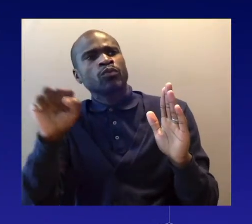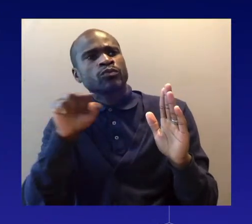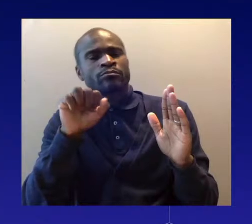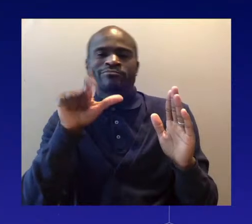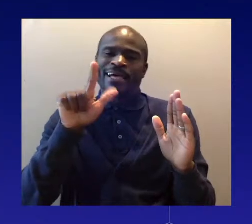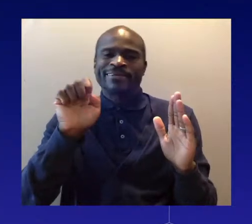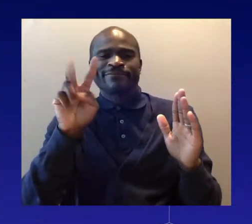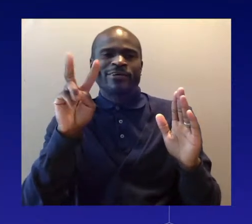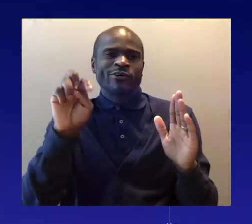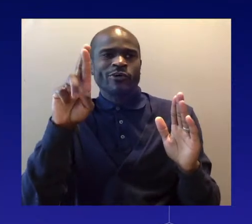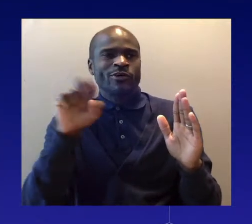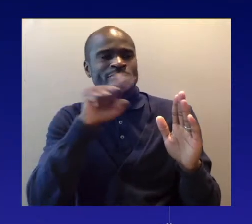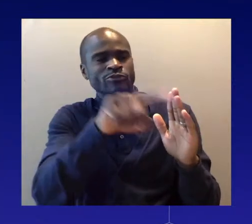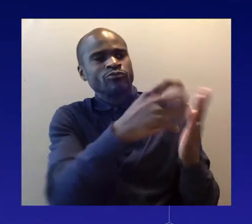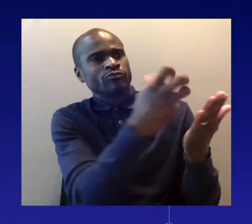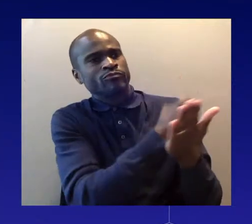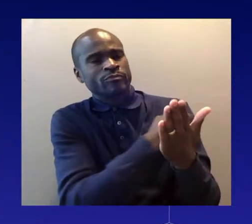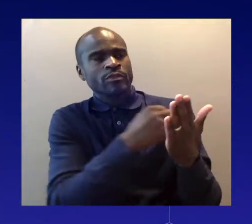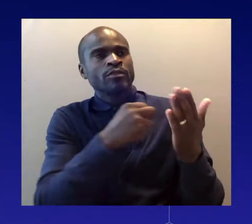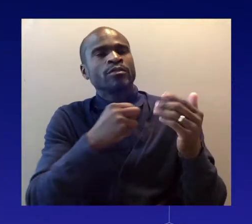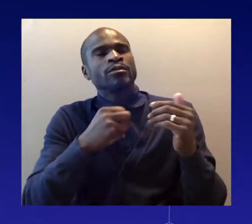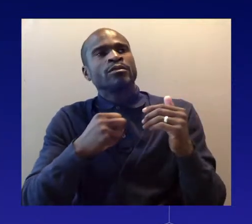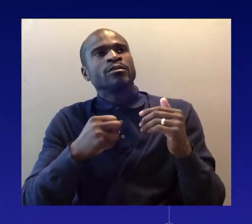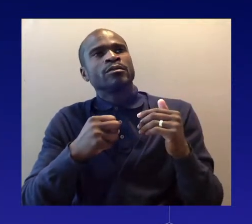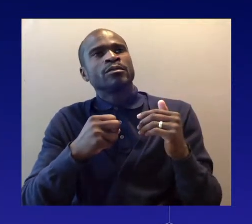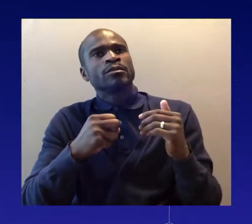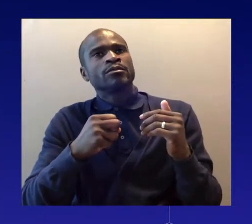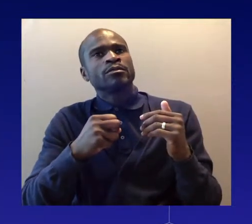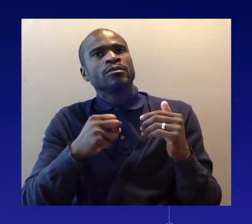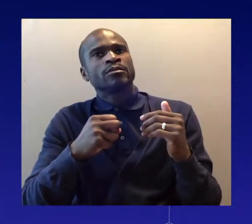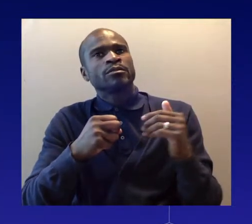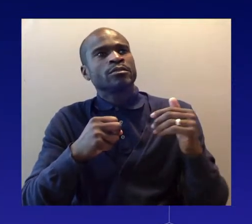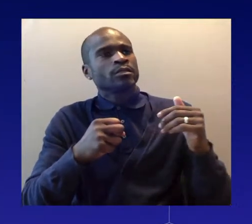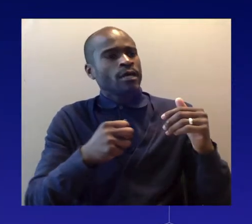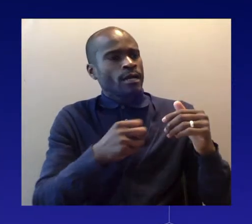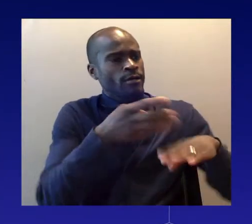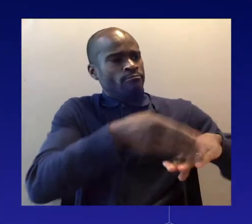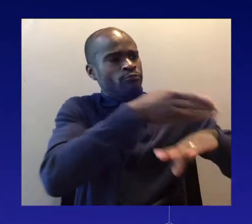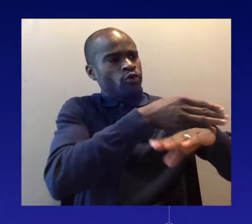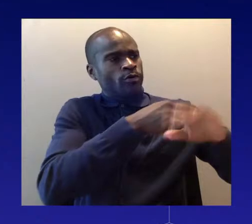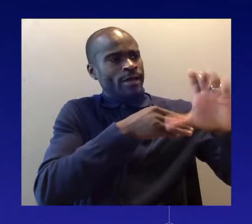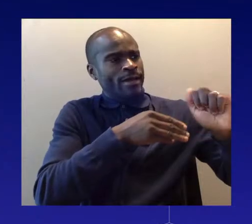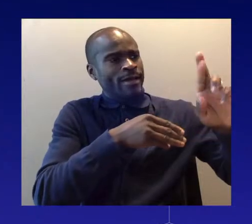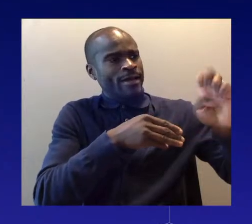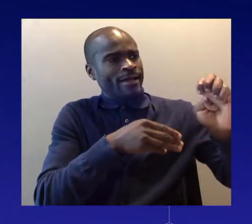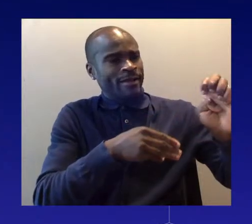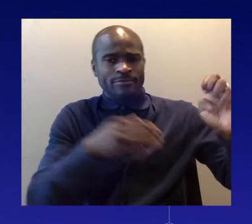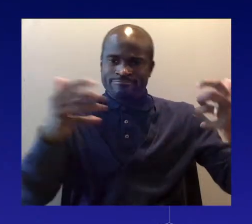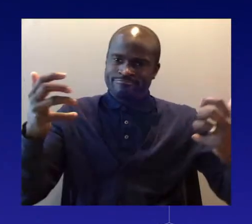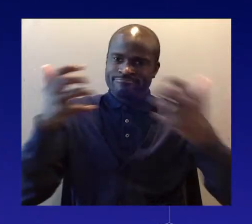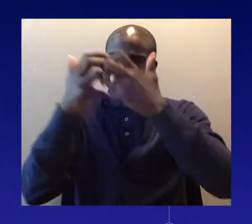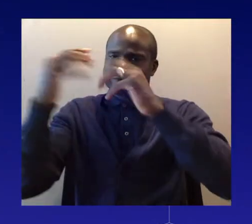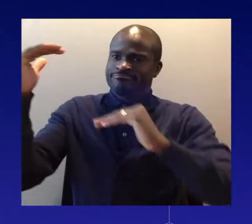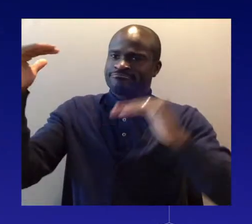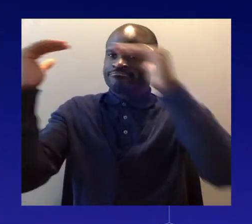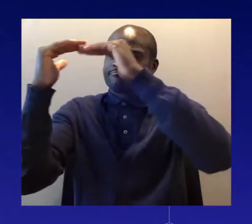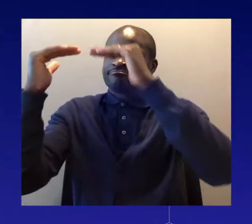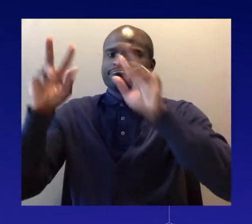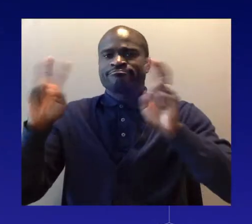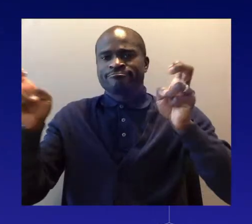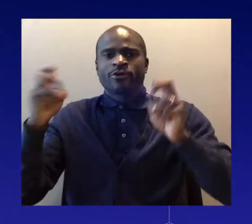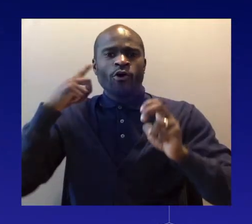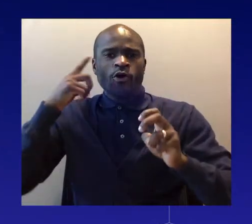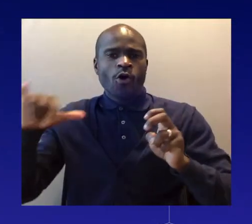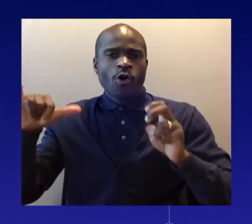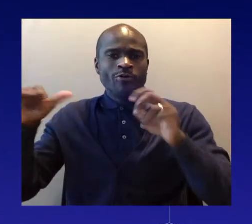more care that looks like that gold standard to communities across the country? Yeah, I love that. This is the question of how do you pay for it, right? How do